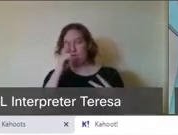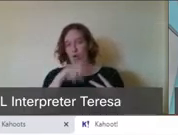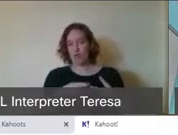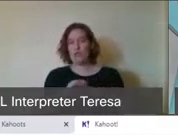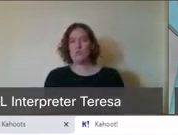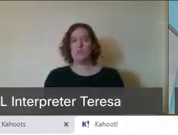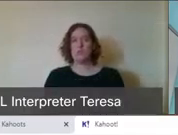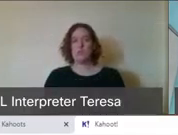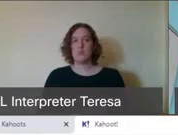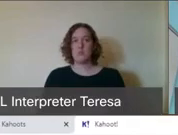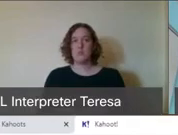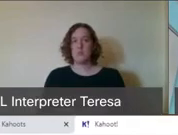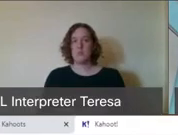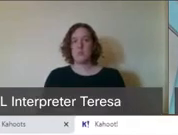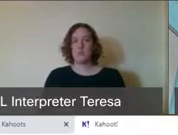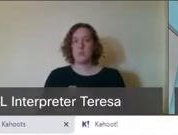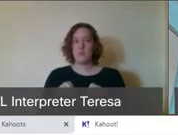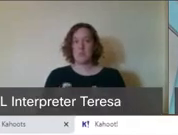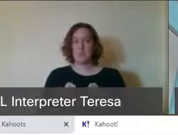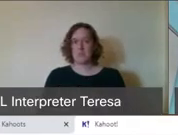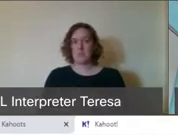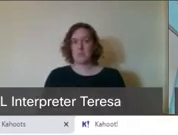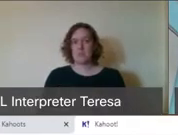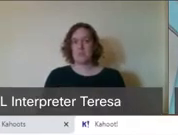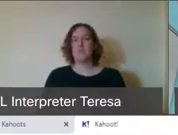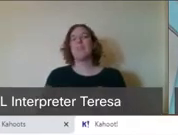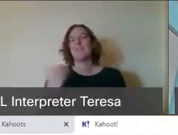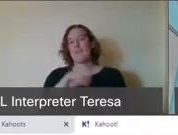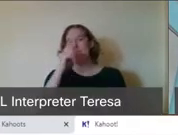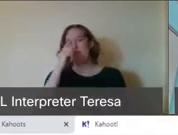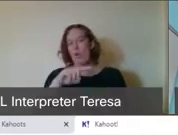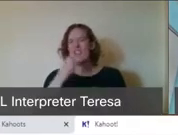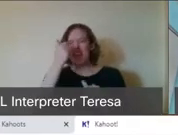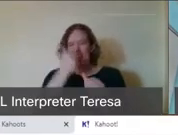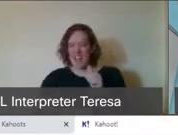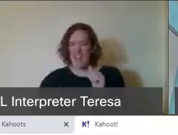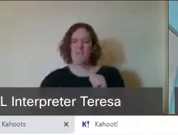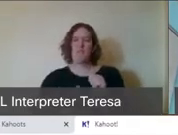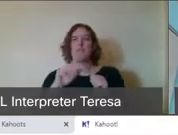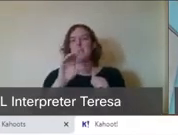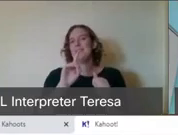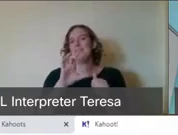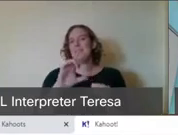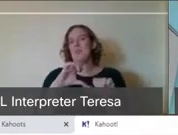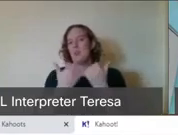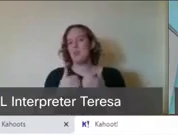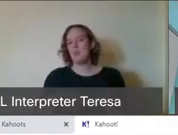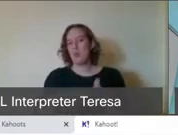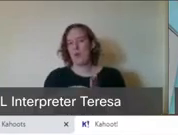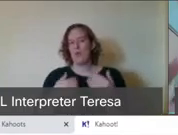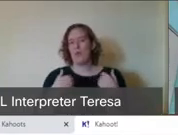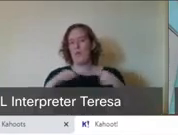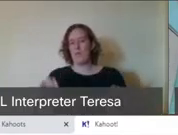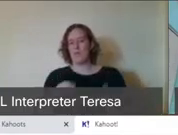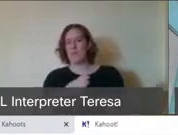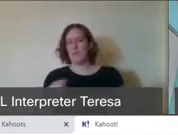Okay, coming in pretty quickly, perfect. Again, that's false. Every single district agency is required to have a performance plan. Now